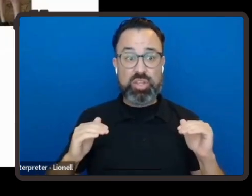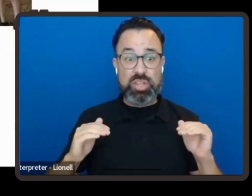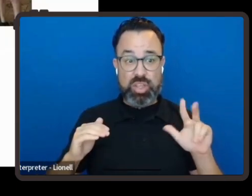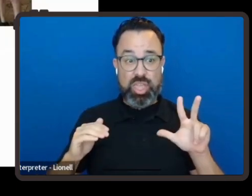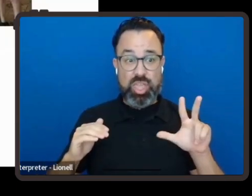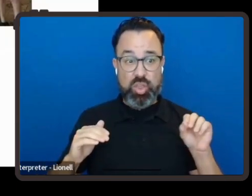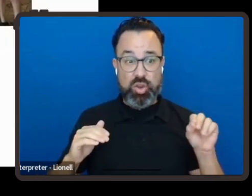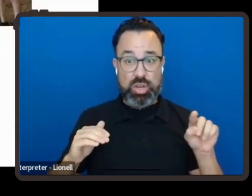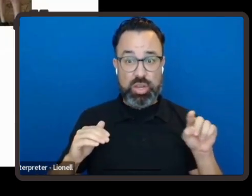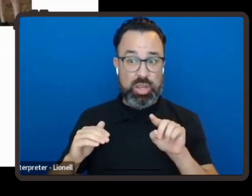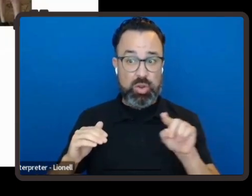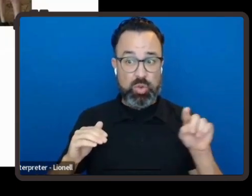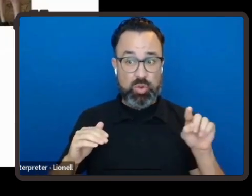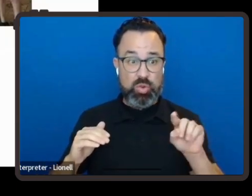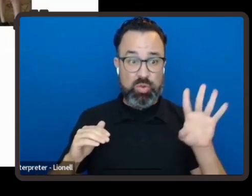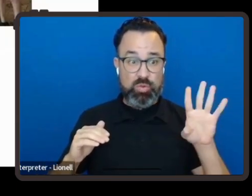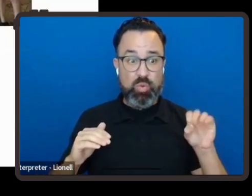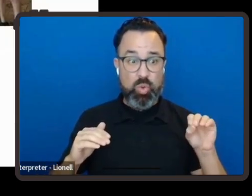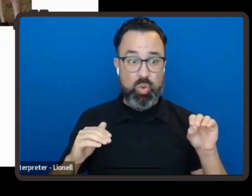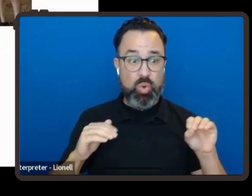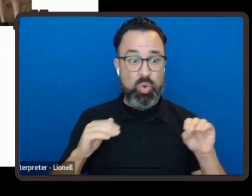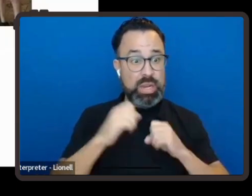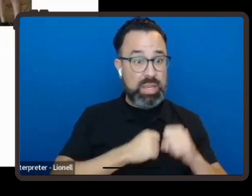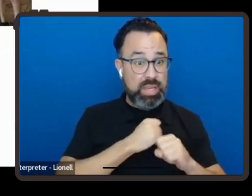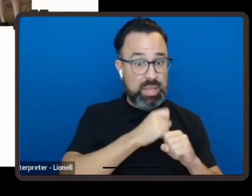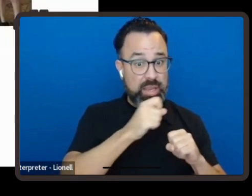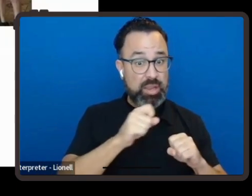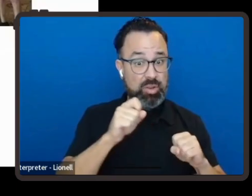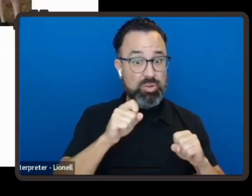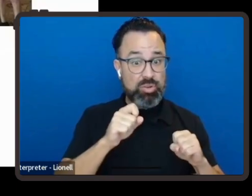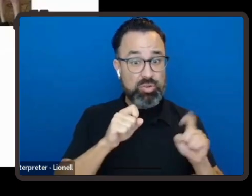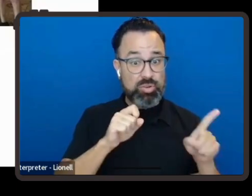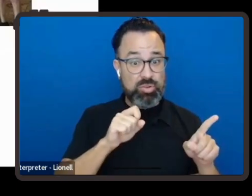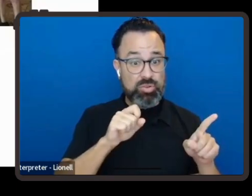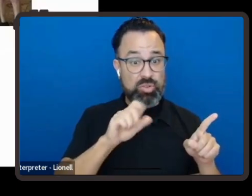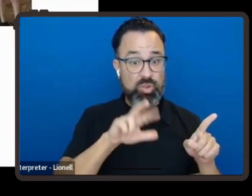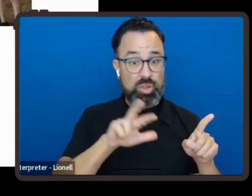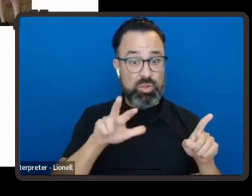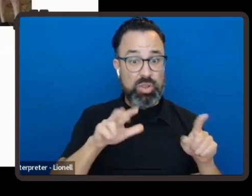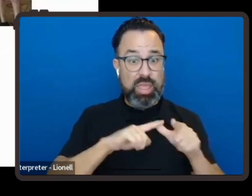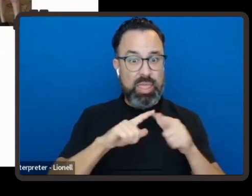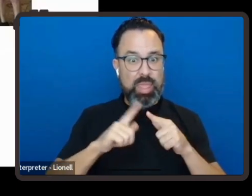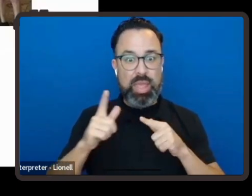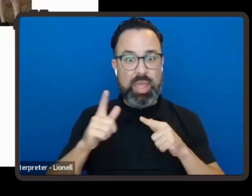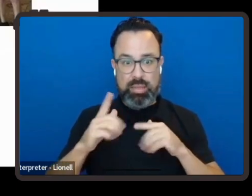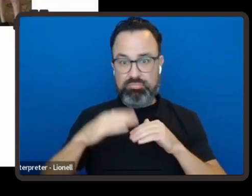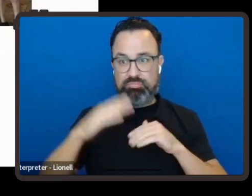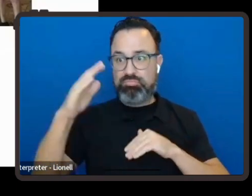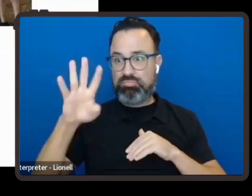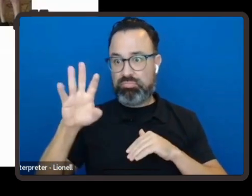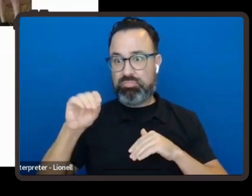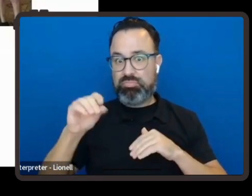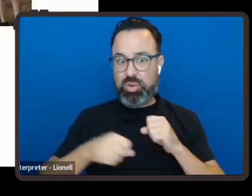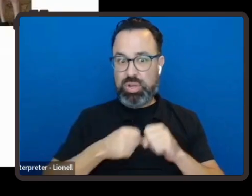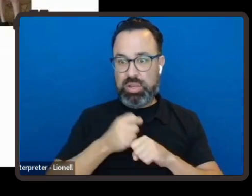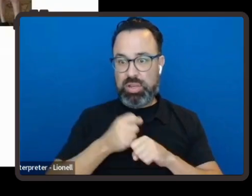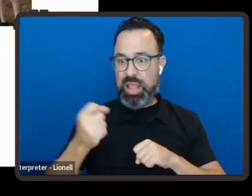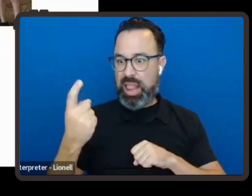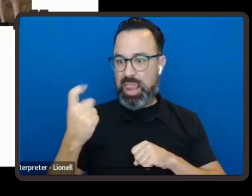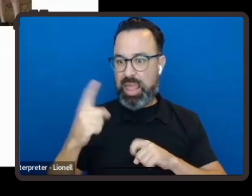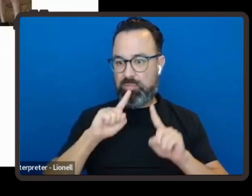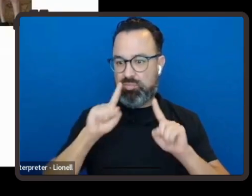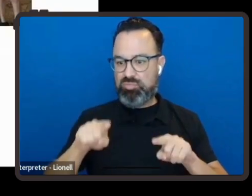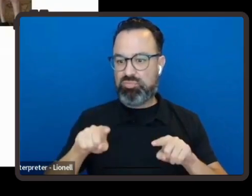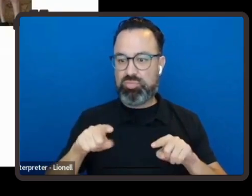with 33 answers, and older than 40 years, here we had 11 responses, and